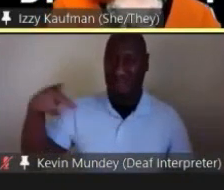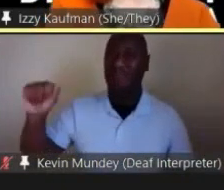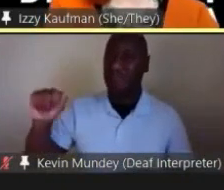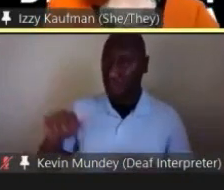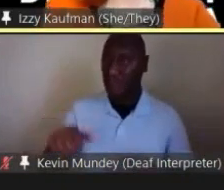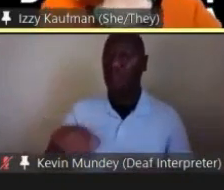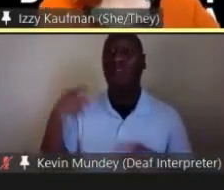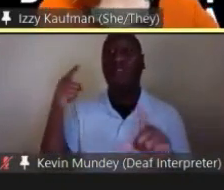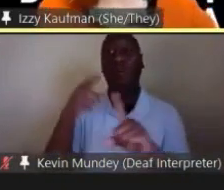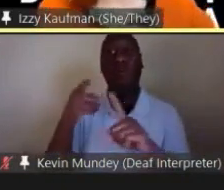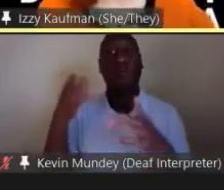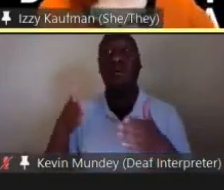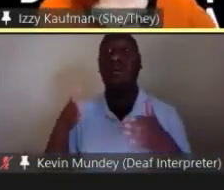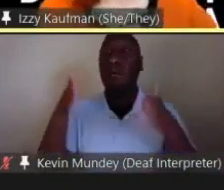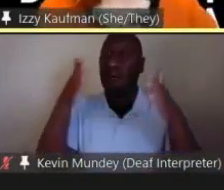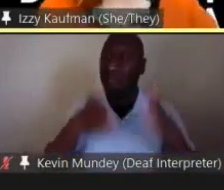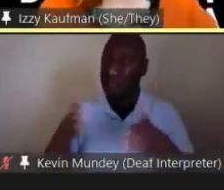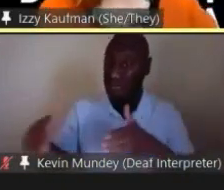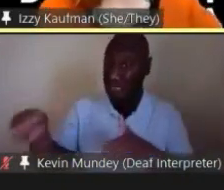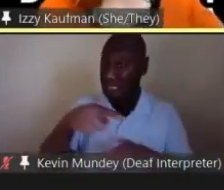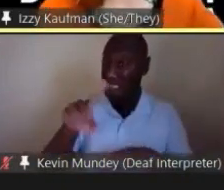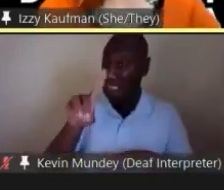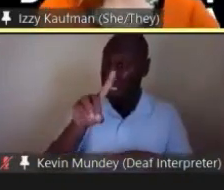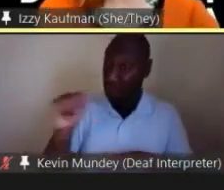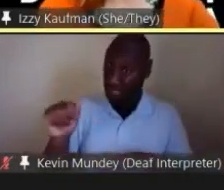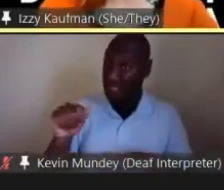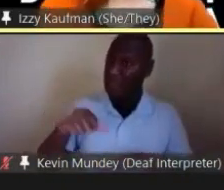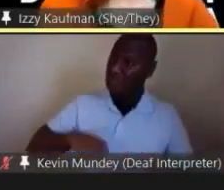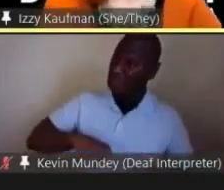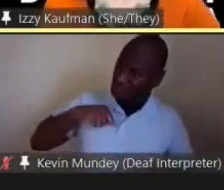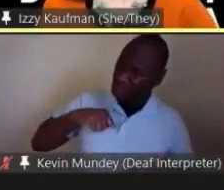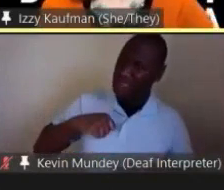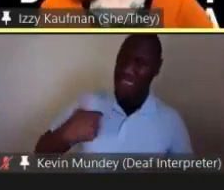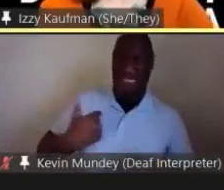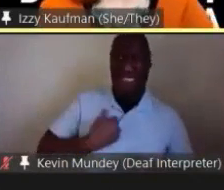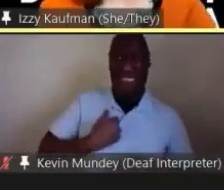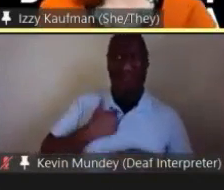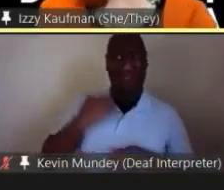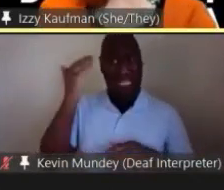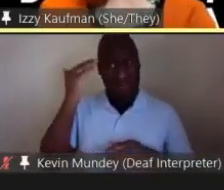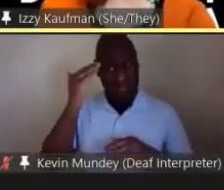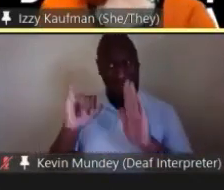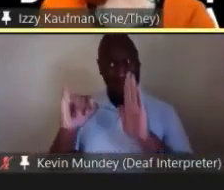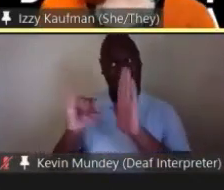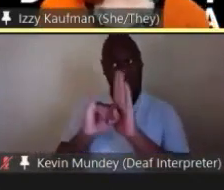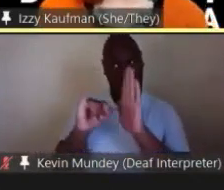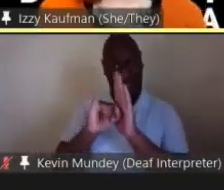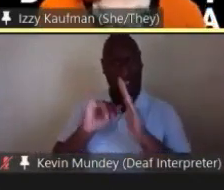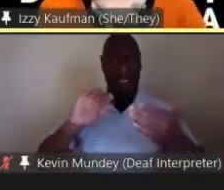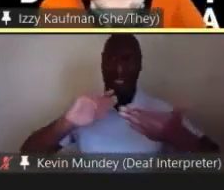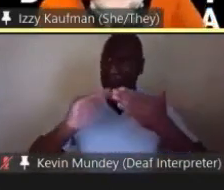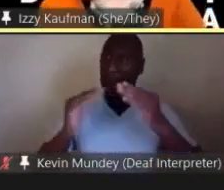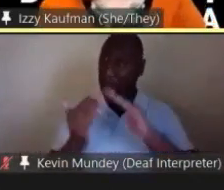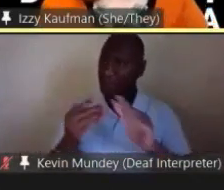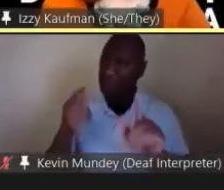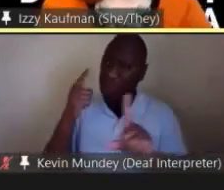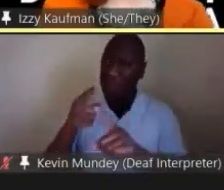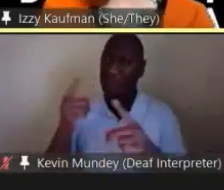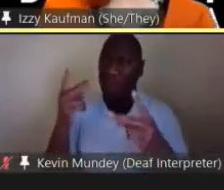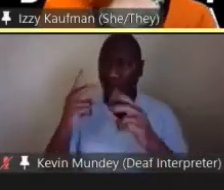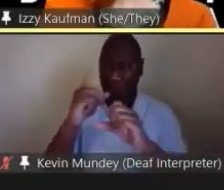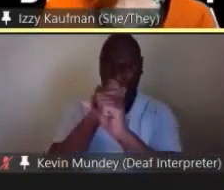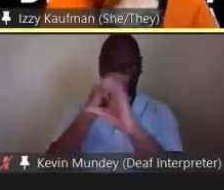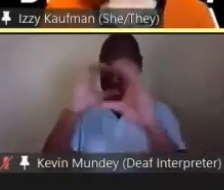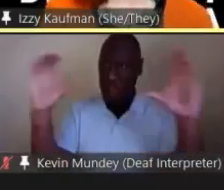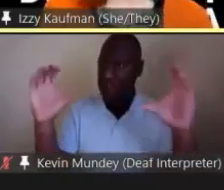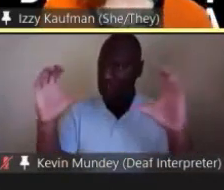person feels pride through self-awareness, identity, and community. Disability Pride aims to promote visibility and cultivate the disability